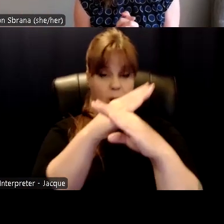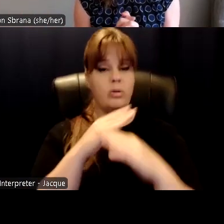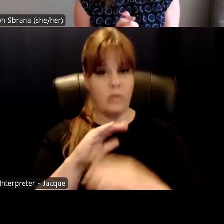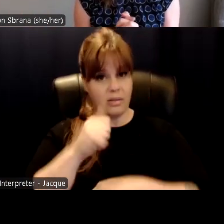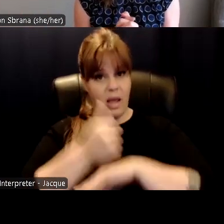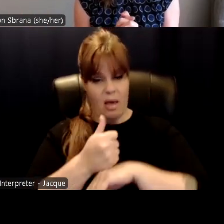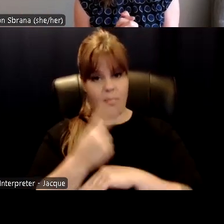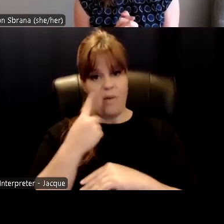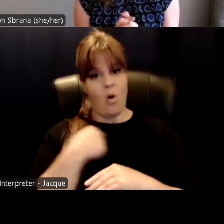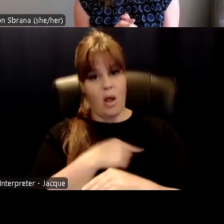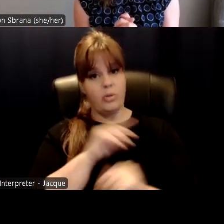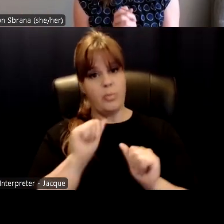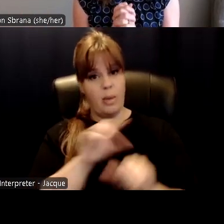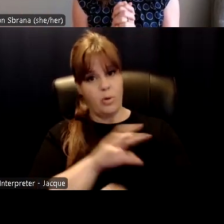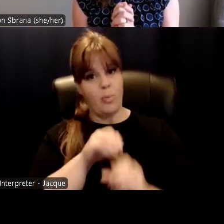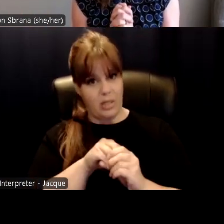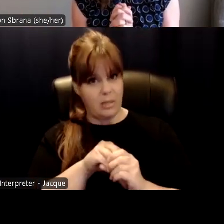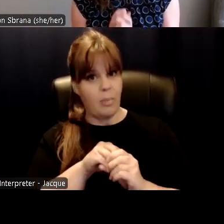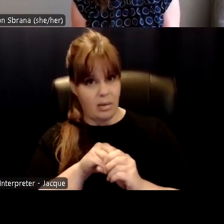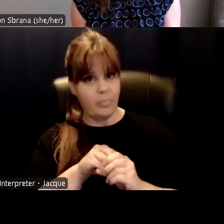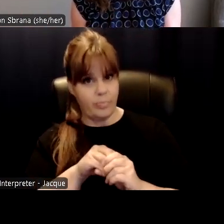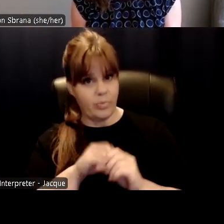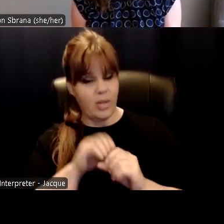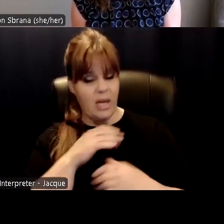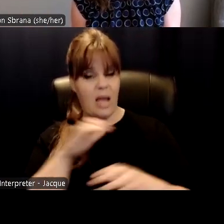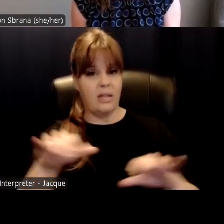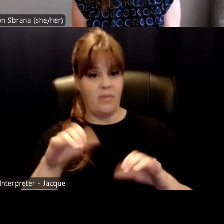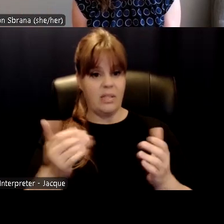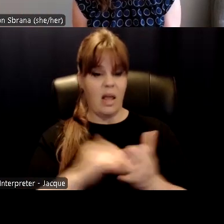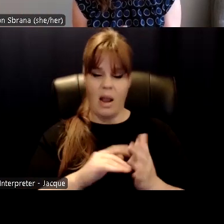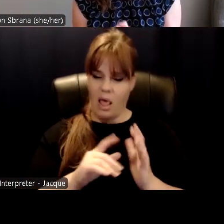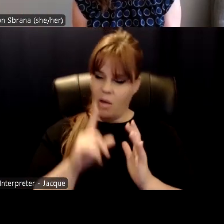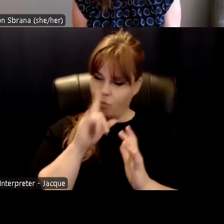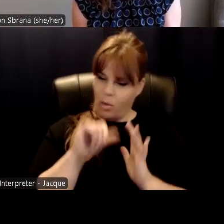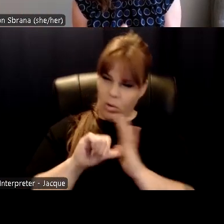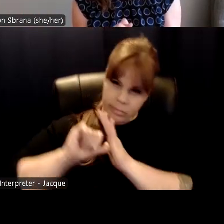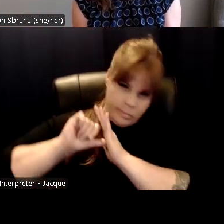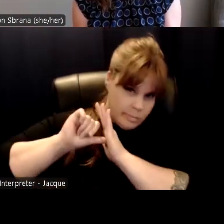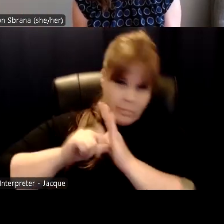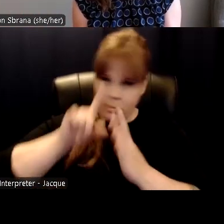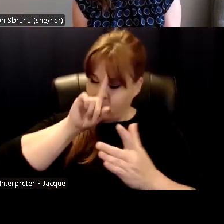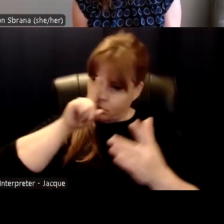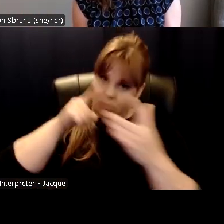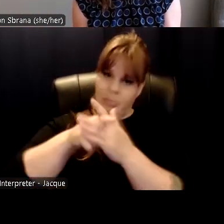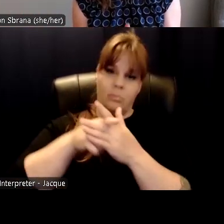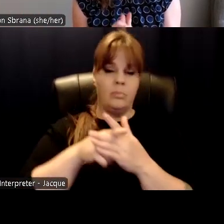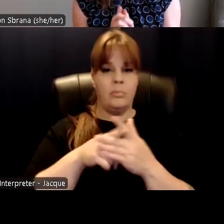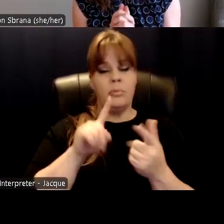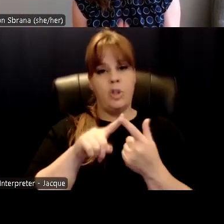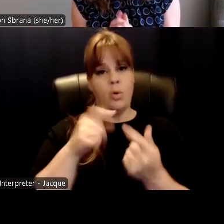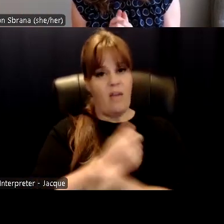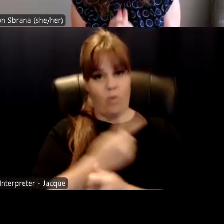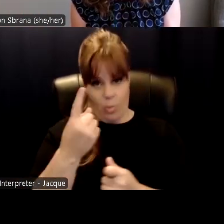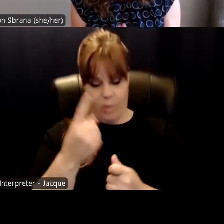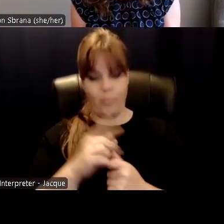participate in fun activities again. And I really want to drive this message home to everybody online and in the room today